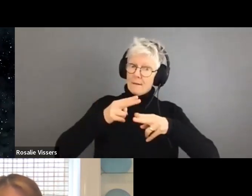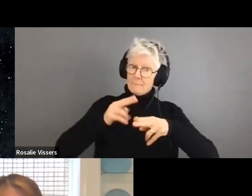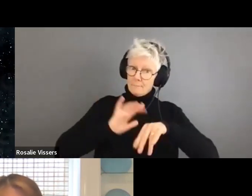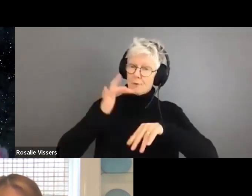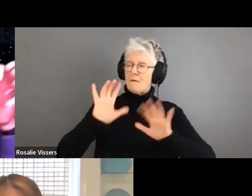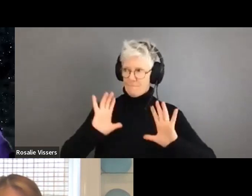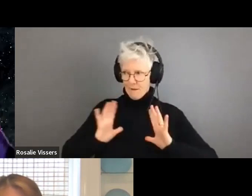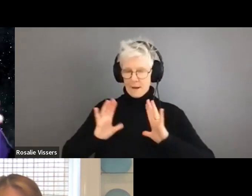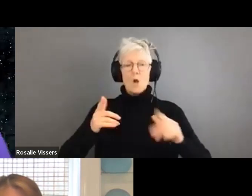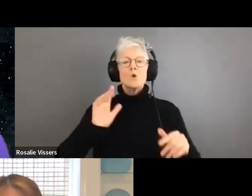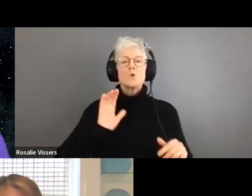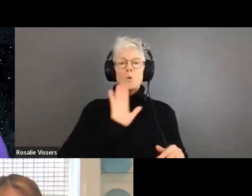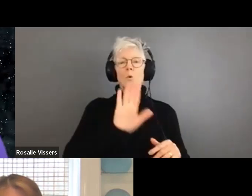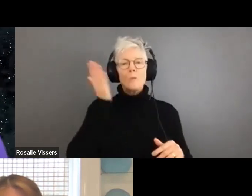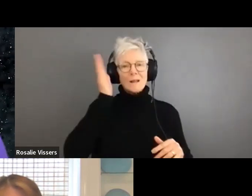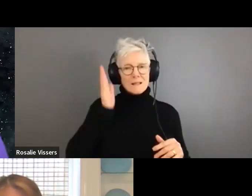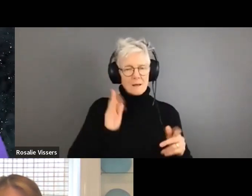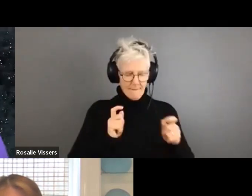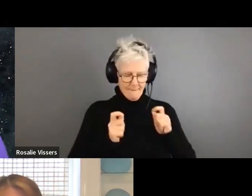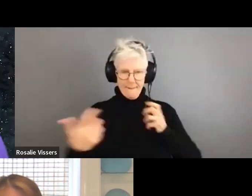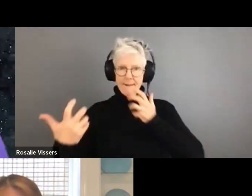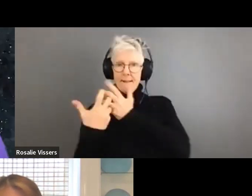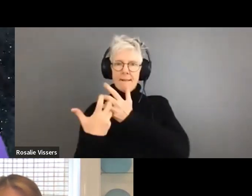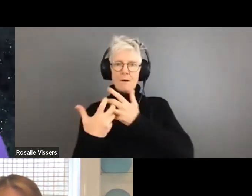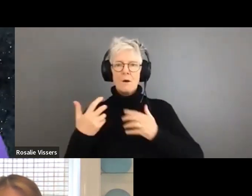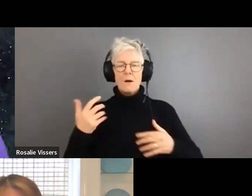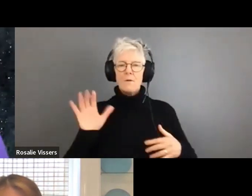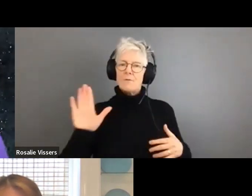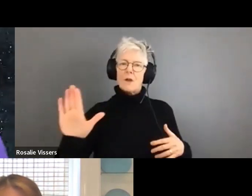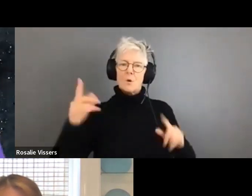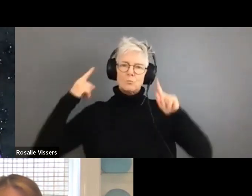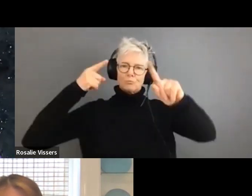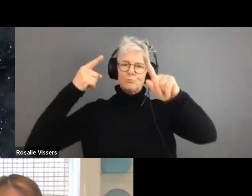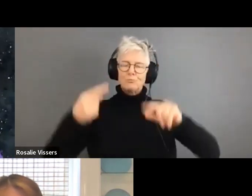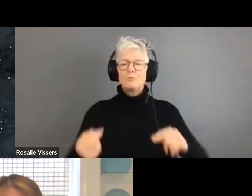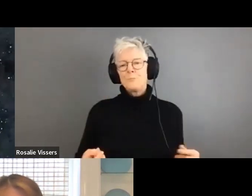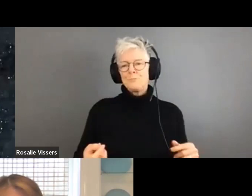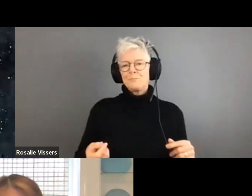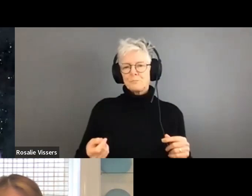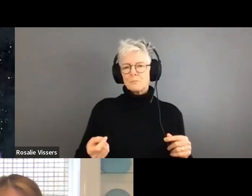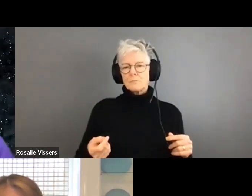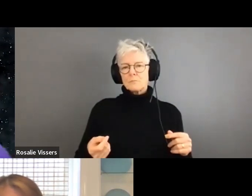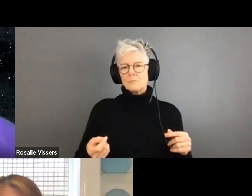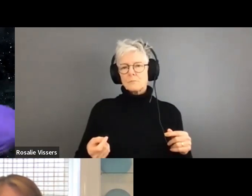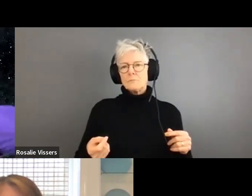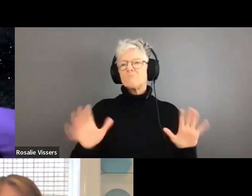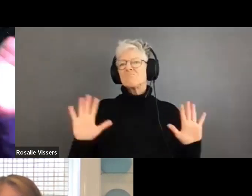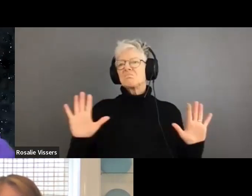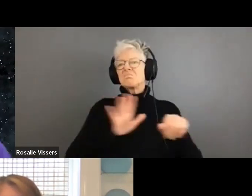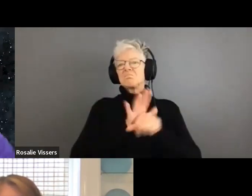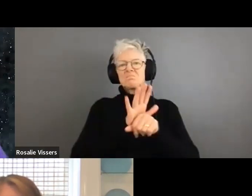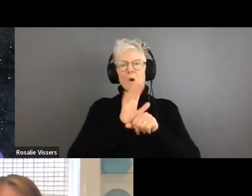your presentation on their needs. Smart. Right? I'm going to stop right there, because